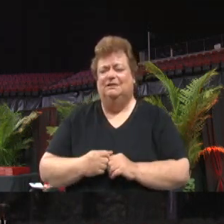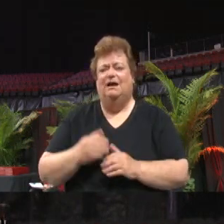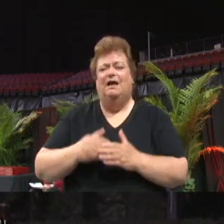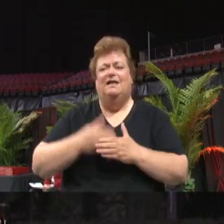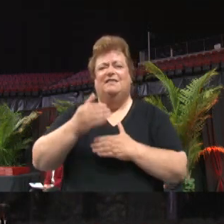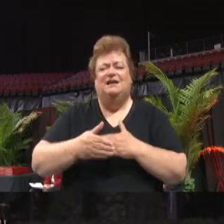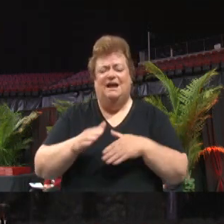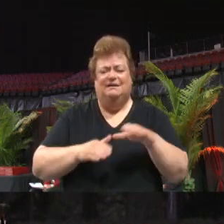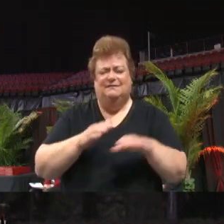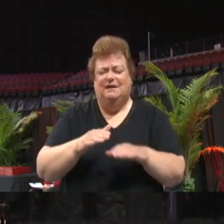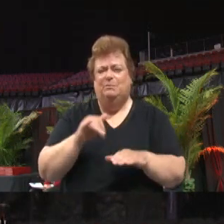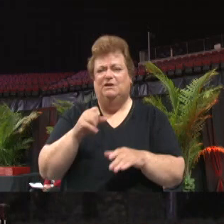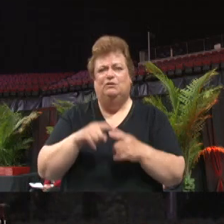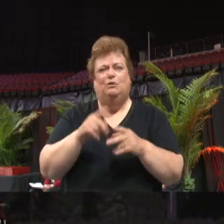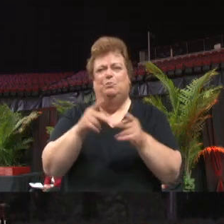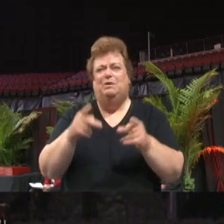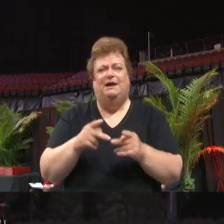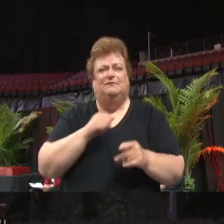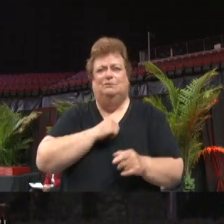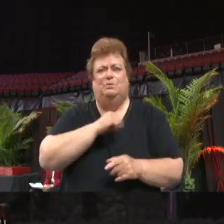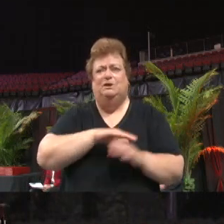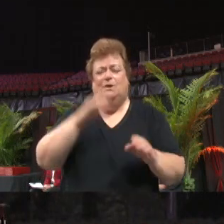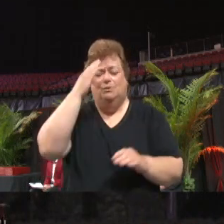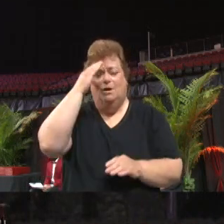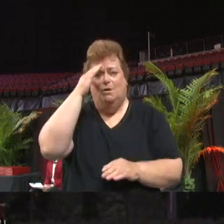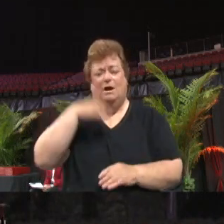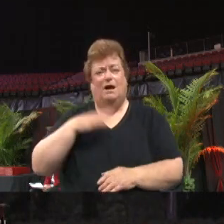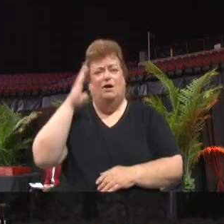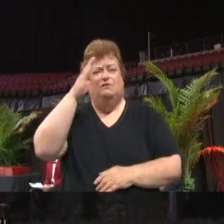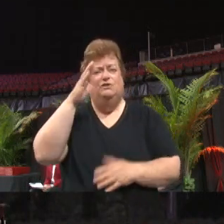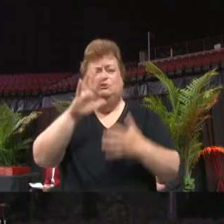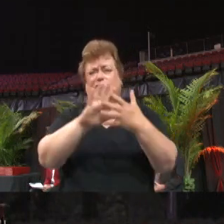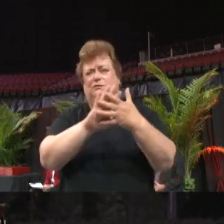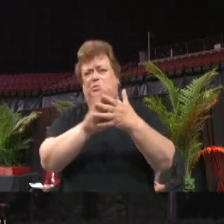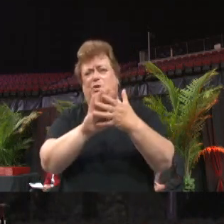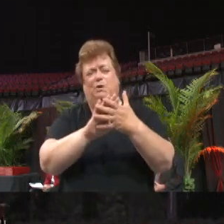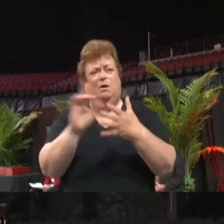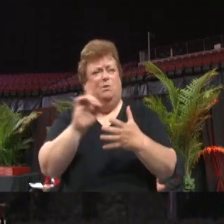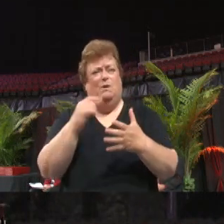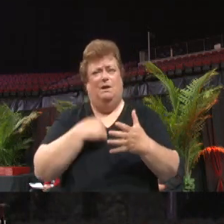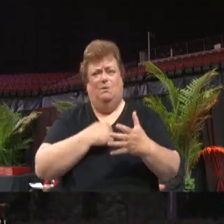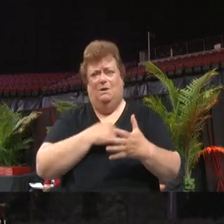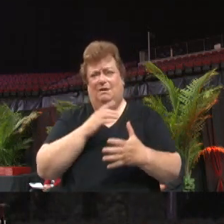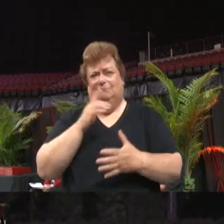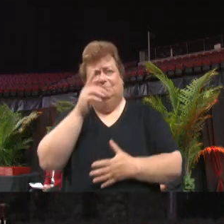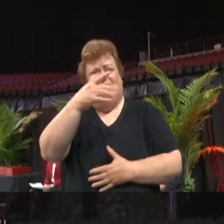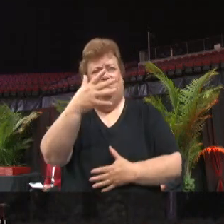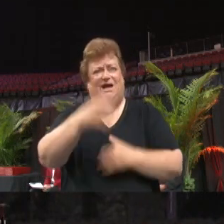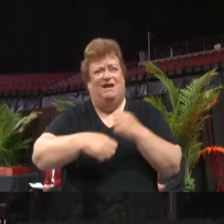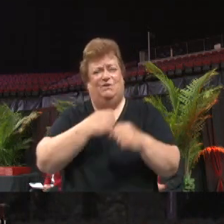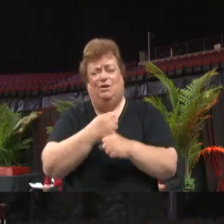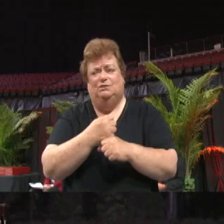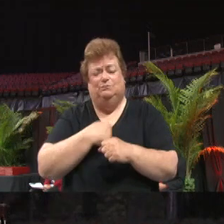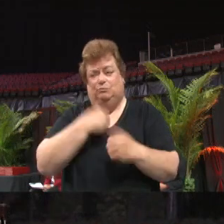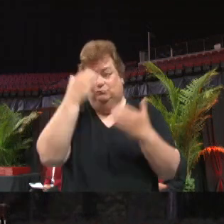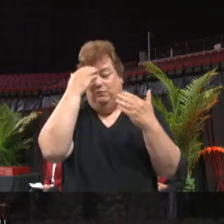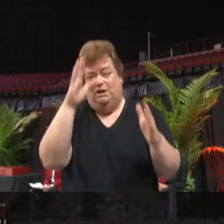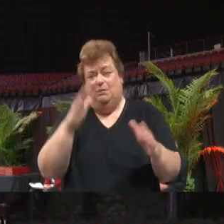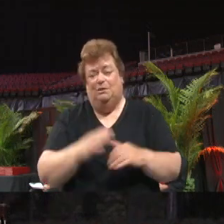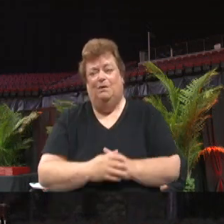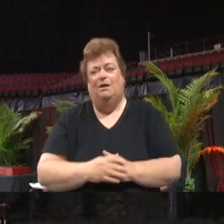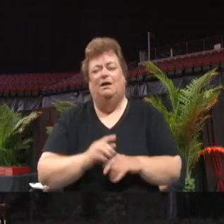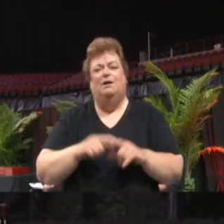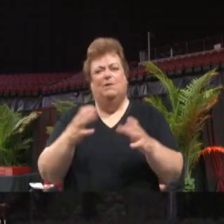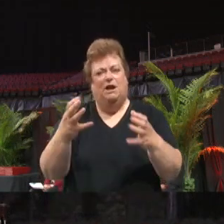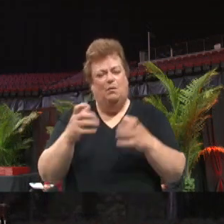destinations unknown. Our future is blurry, and where we will be in 5 years, no one knows. But I want all of you guys to live the